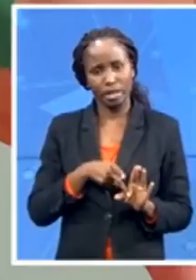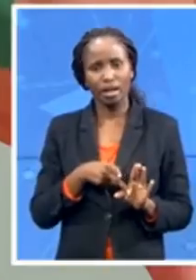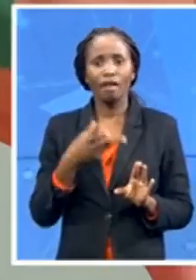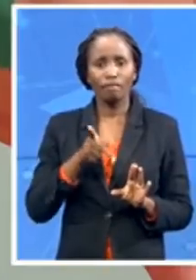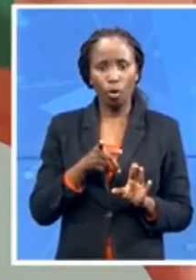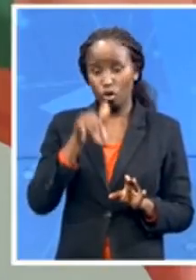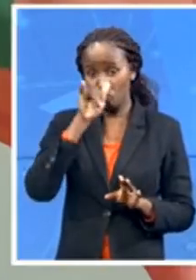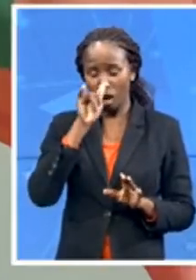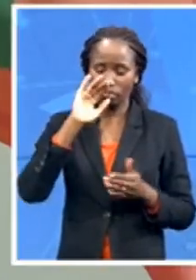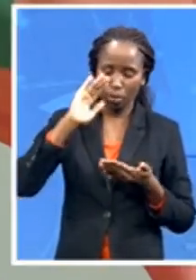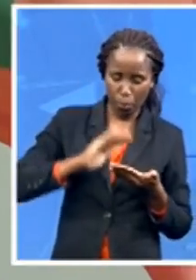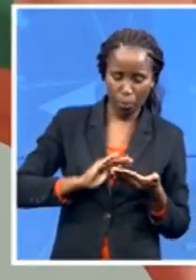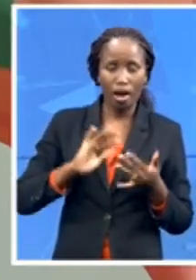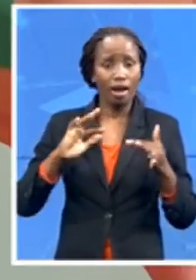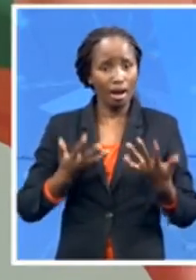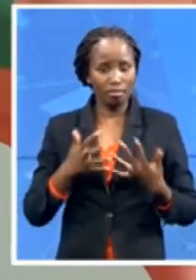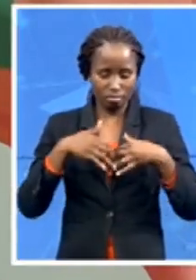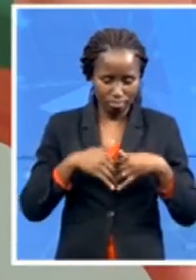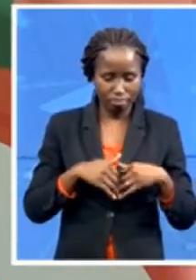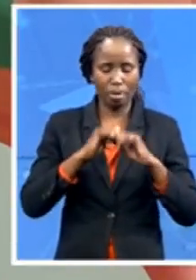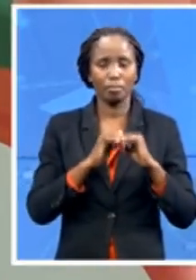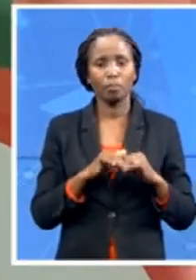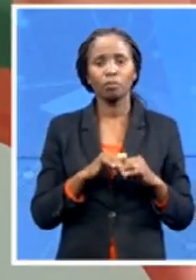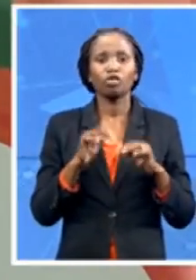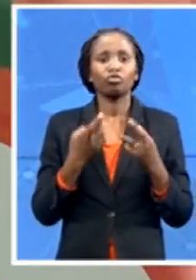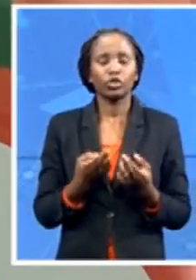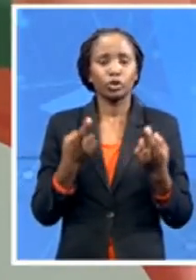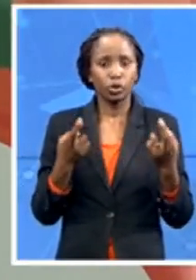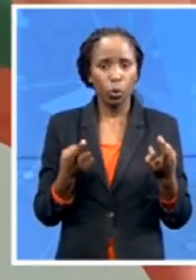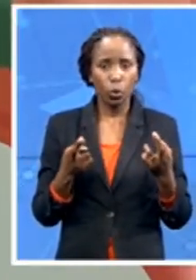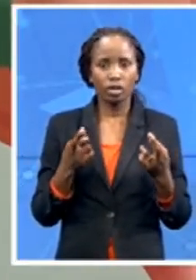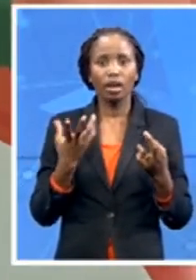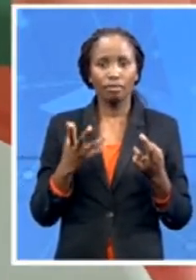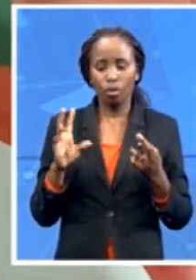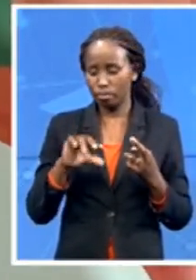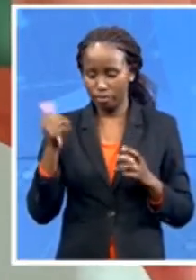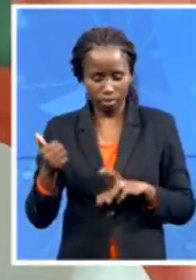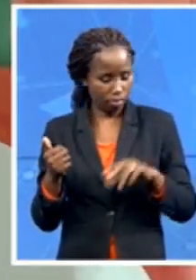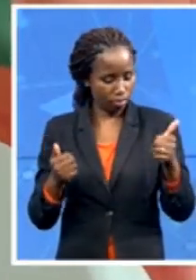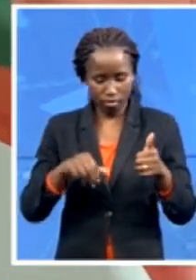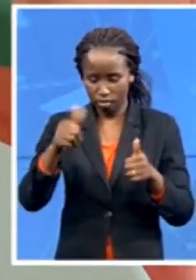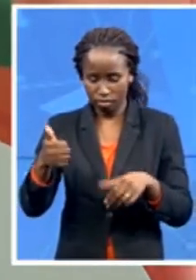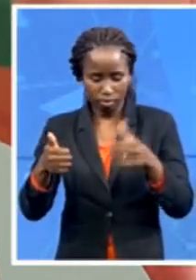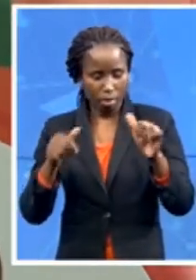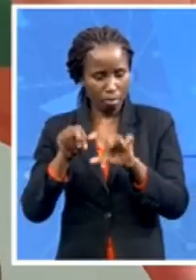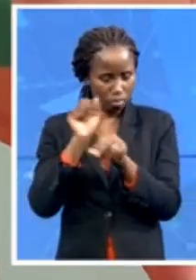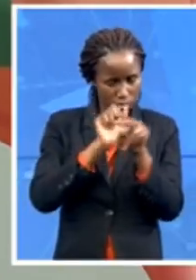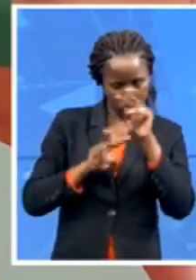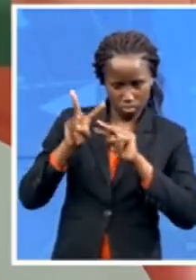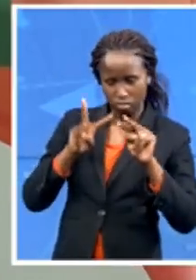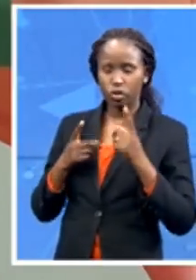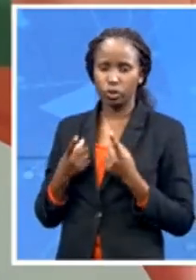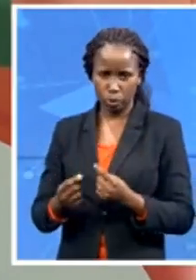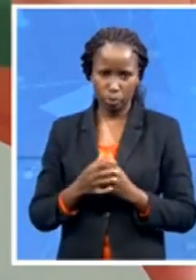of properly resourced neighborhood watches. Civil disobedience.